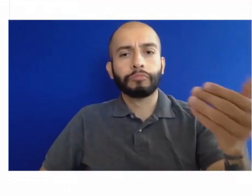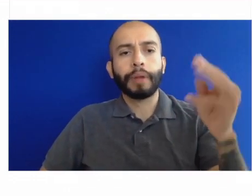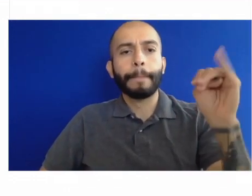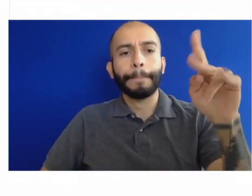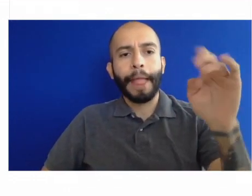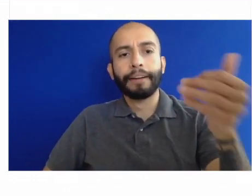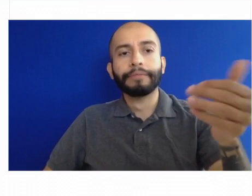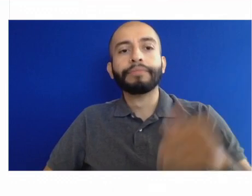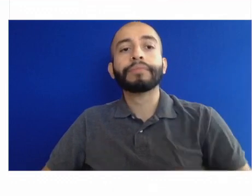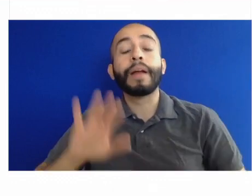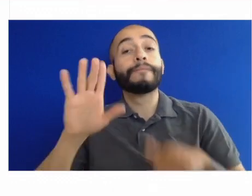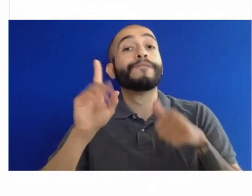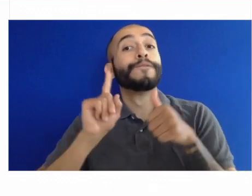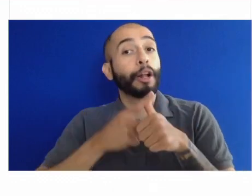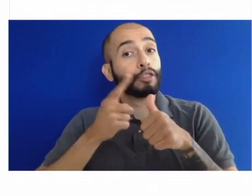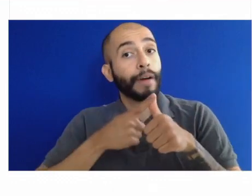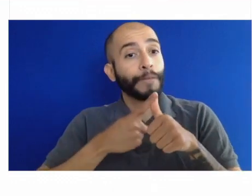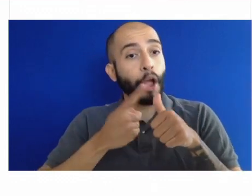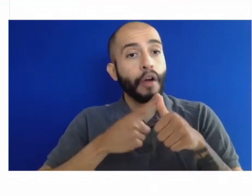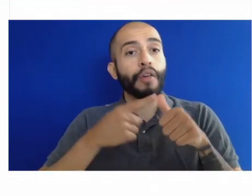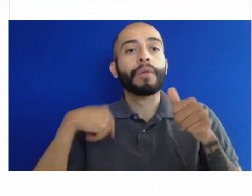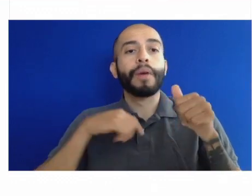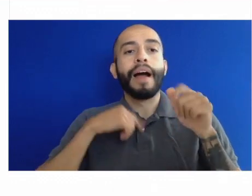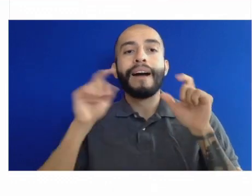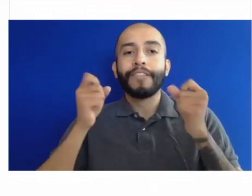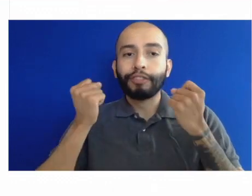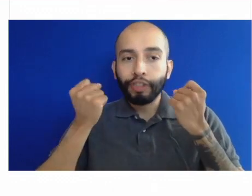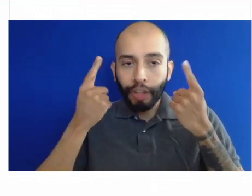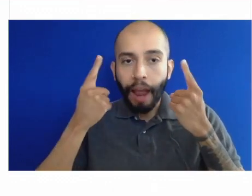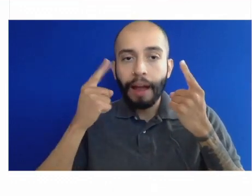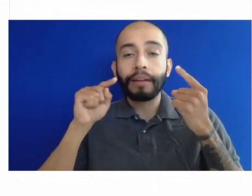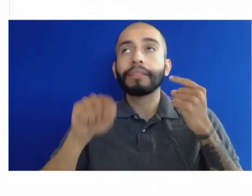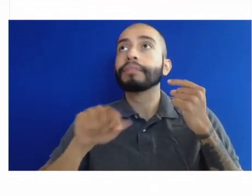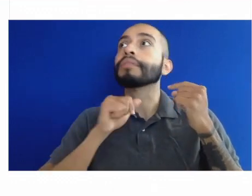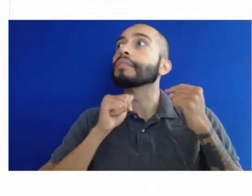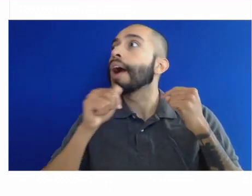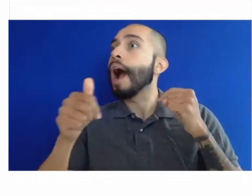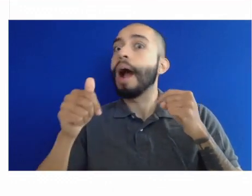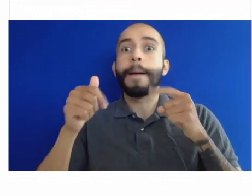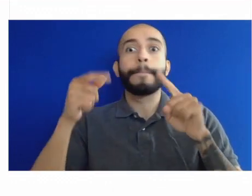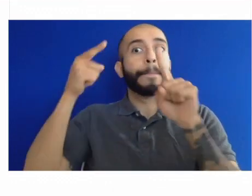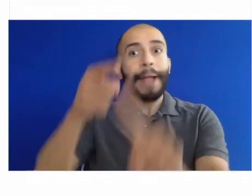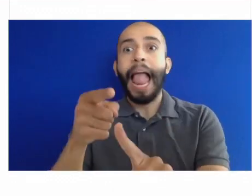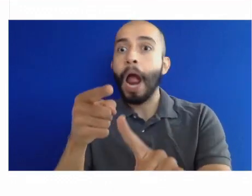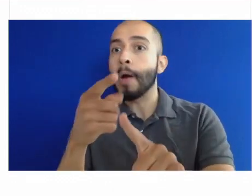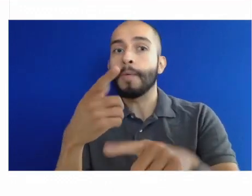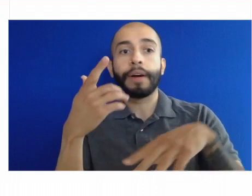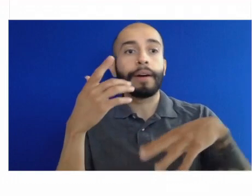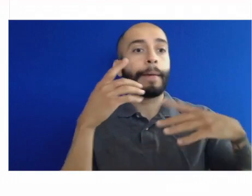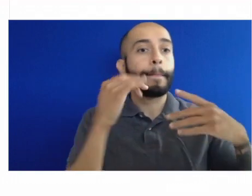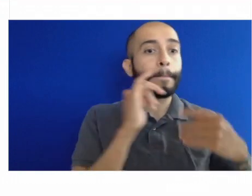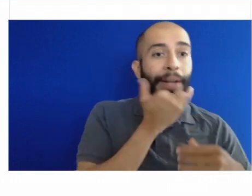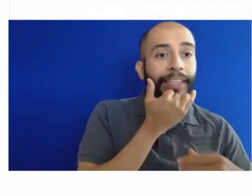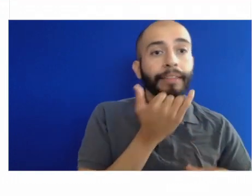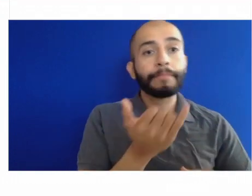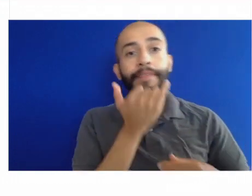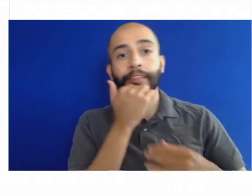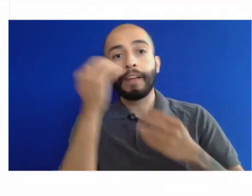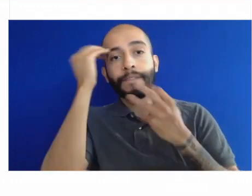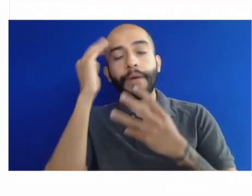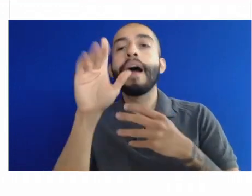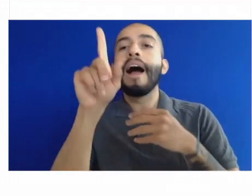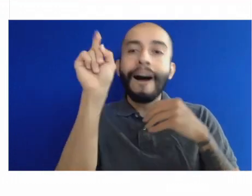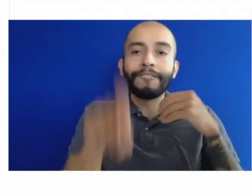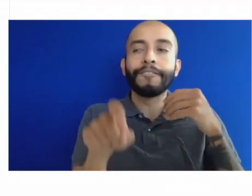and disinformation. We have to acknowledge another big black hole that we don't understand. Let me give you a case in point. We've tried to look at